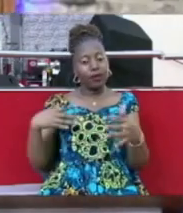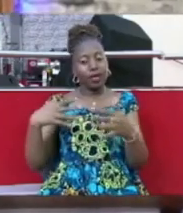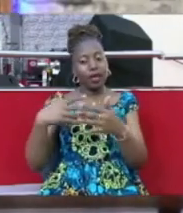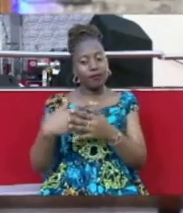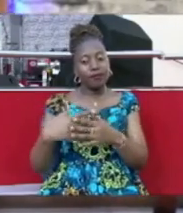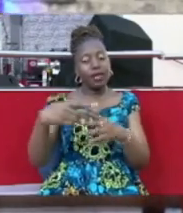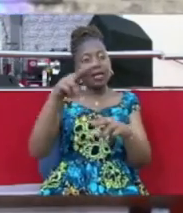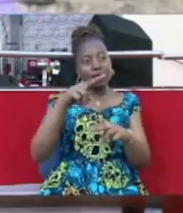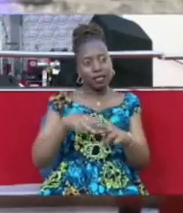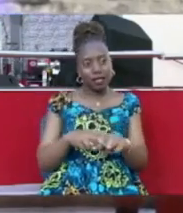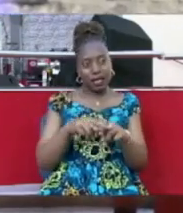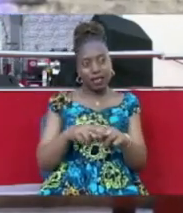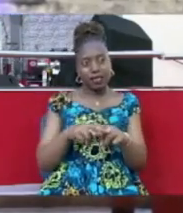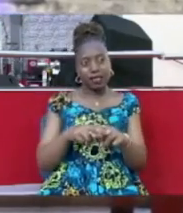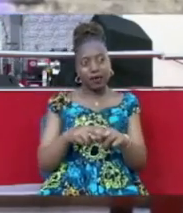somewhere, so the story goes.